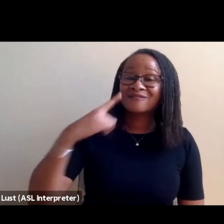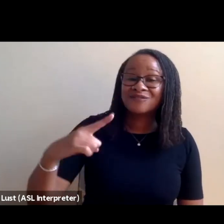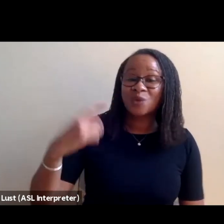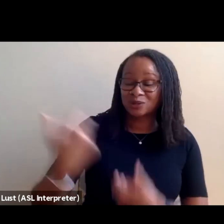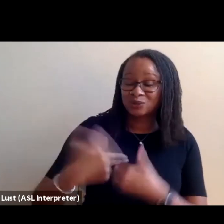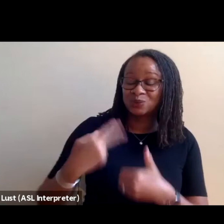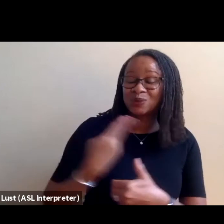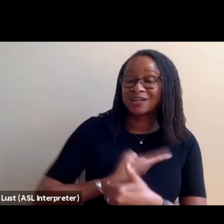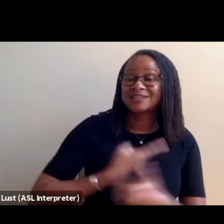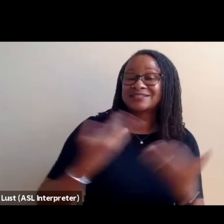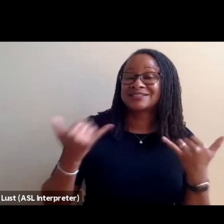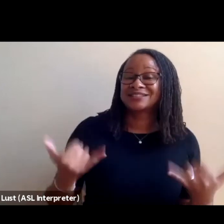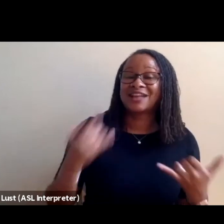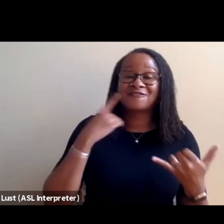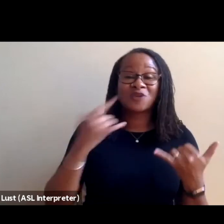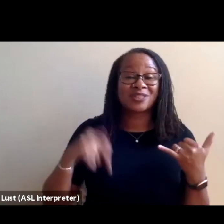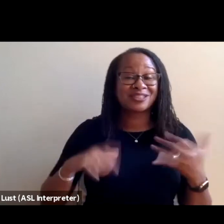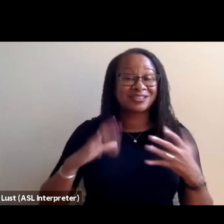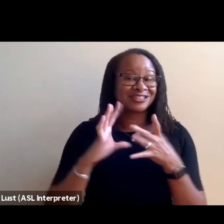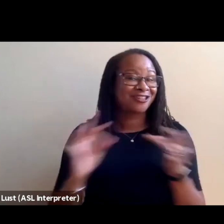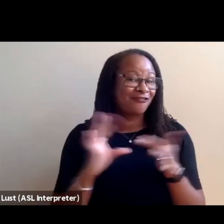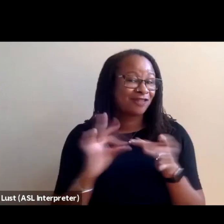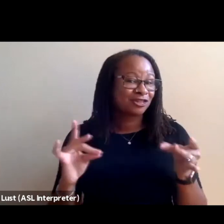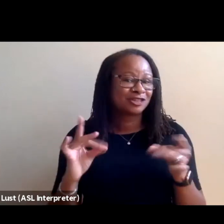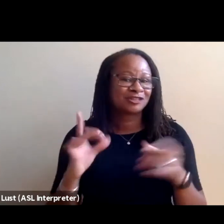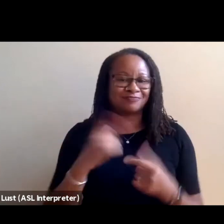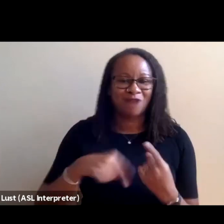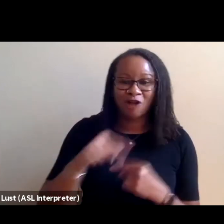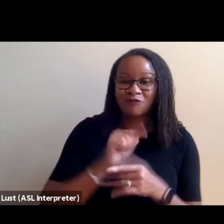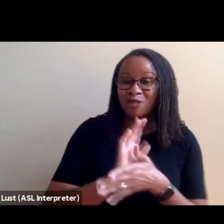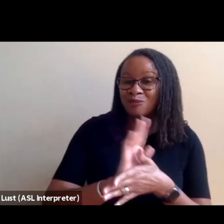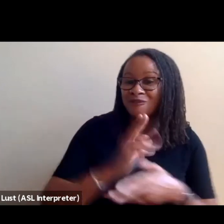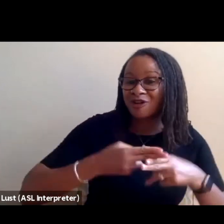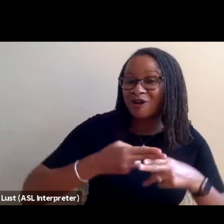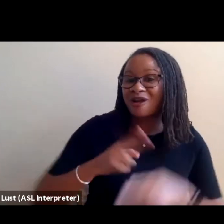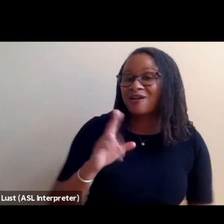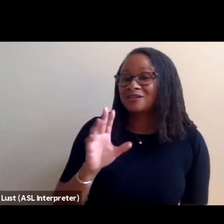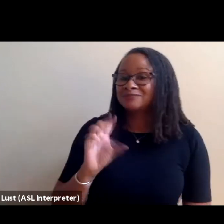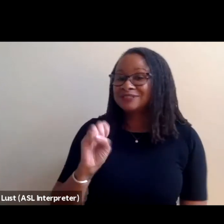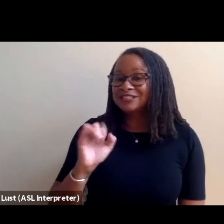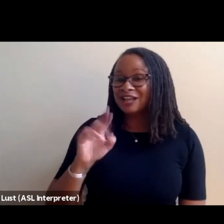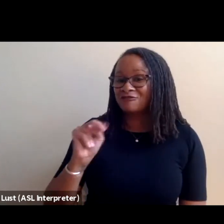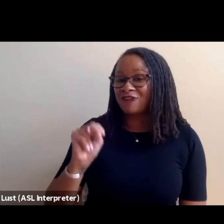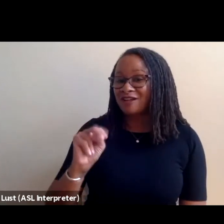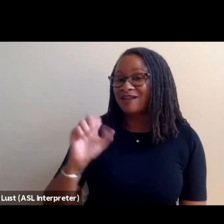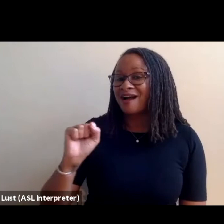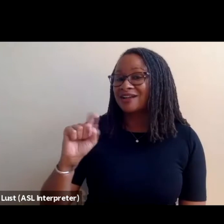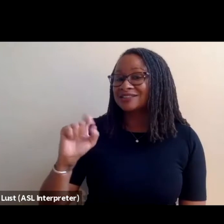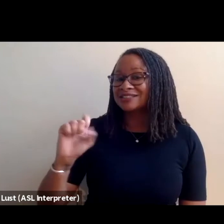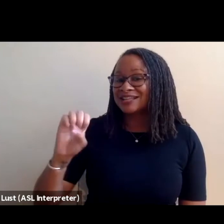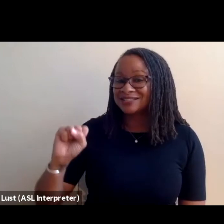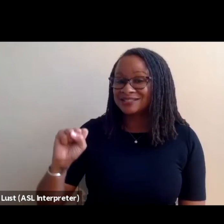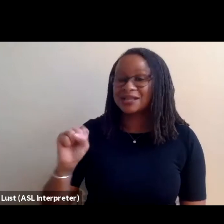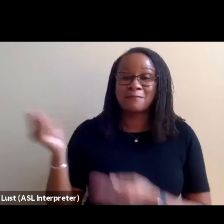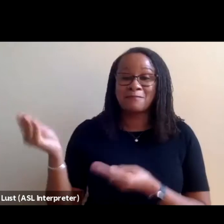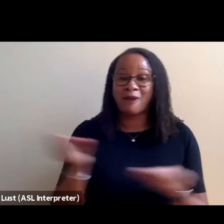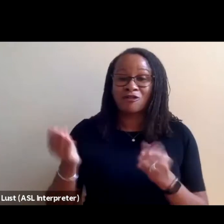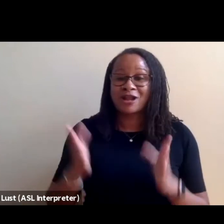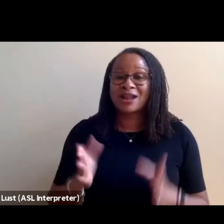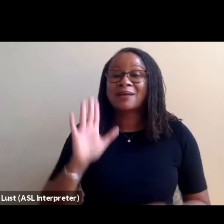us for this conversation around Seyran Ateş, moderated